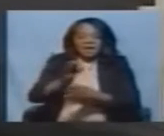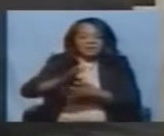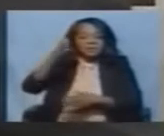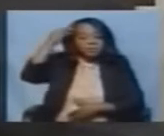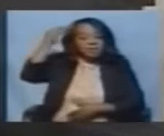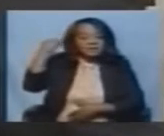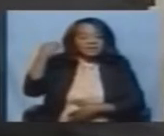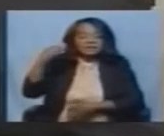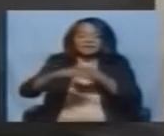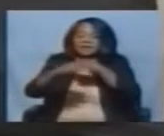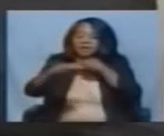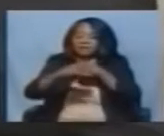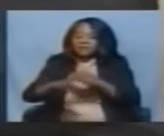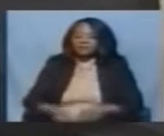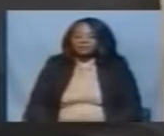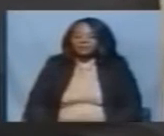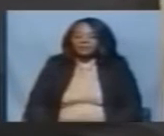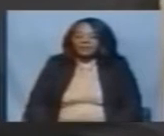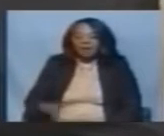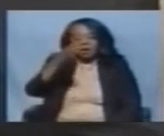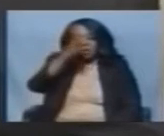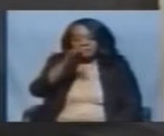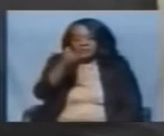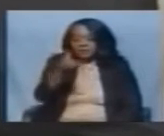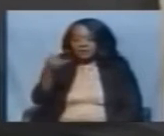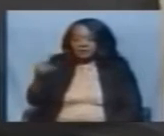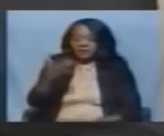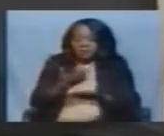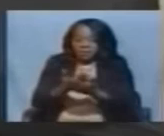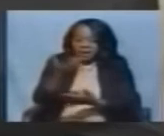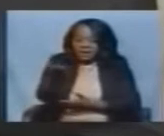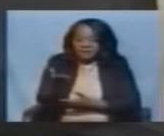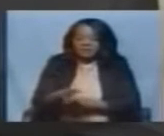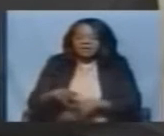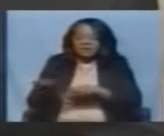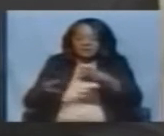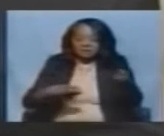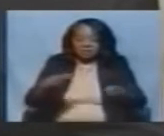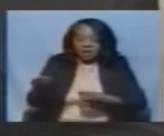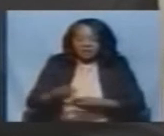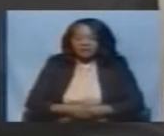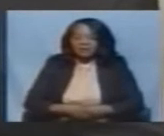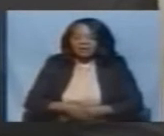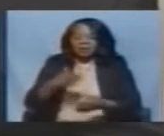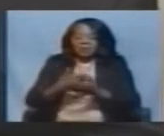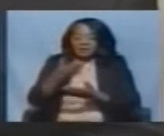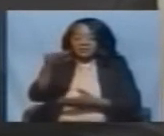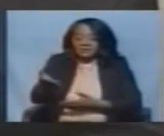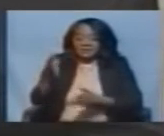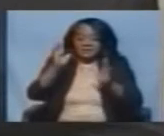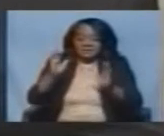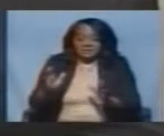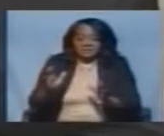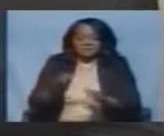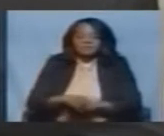player in that part. Now let's look at the issue of corruption and procurement, corruption and suppliers, corruption and purchasing officers. During his